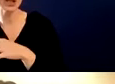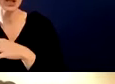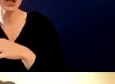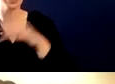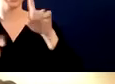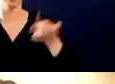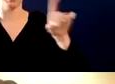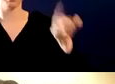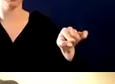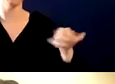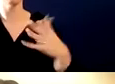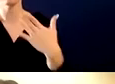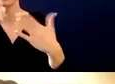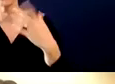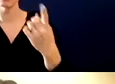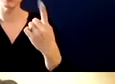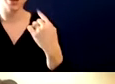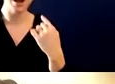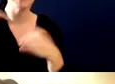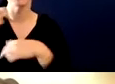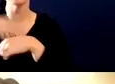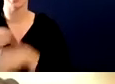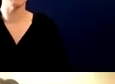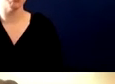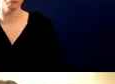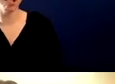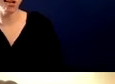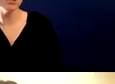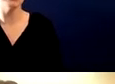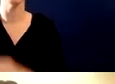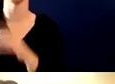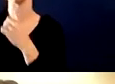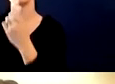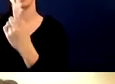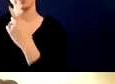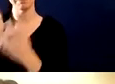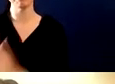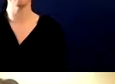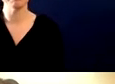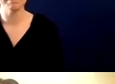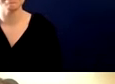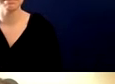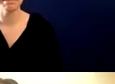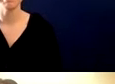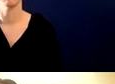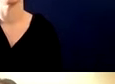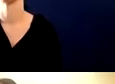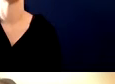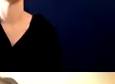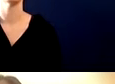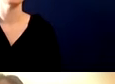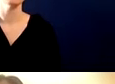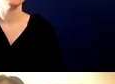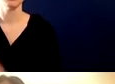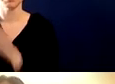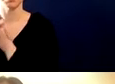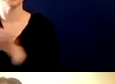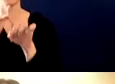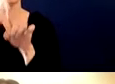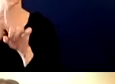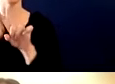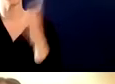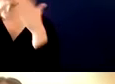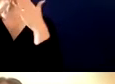time to be here, to listen, and to ask questions. A reminder from your friendly